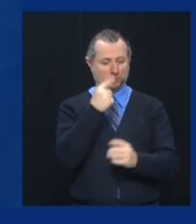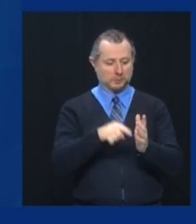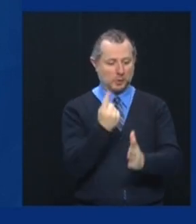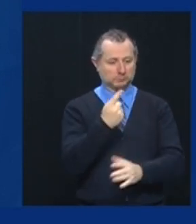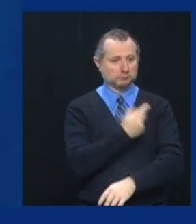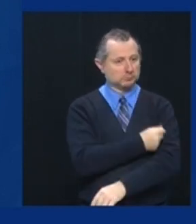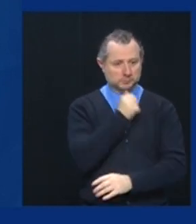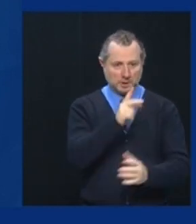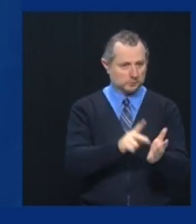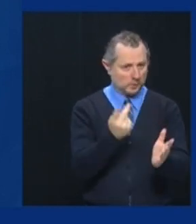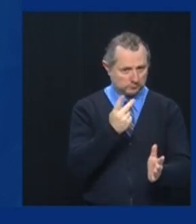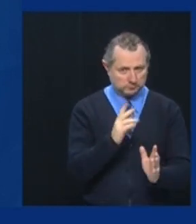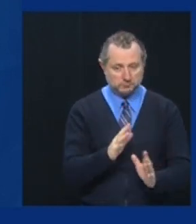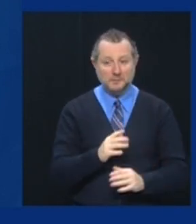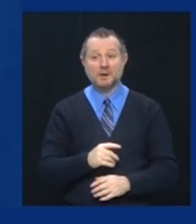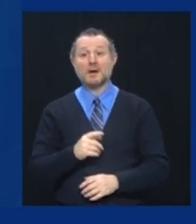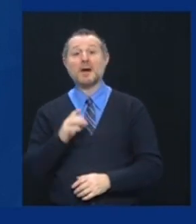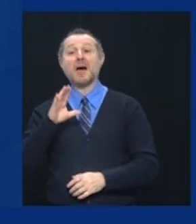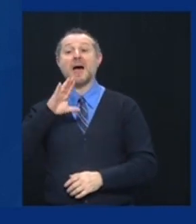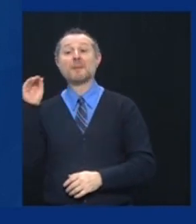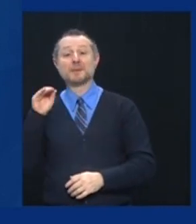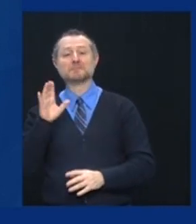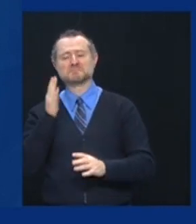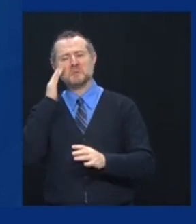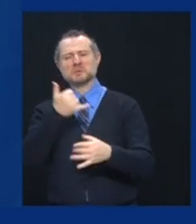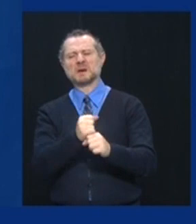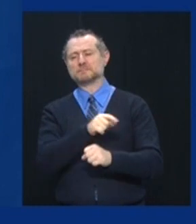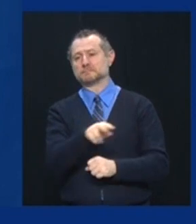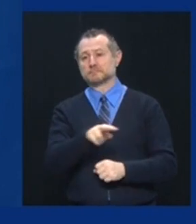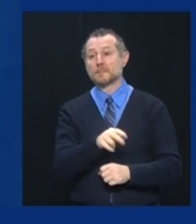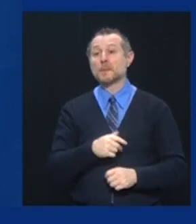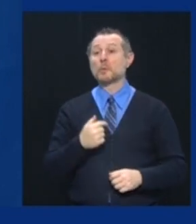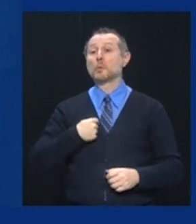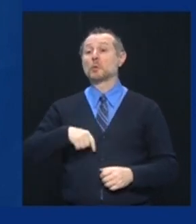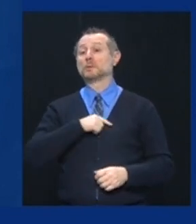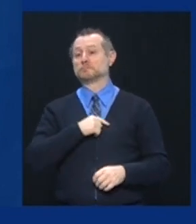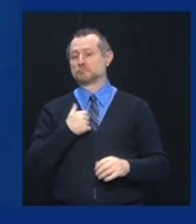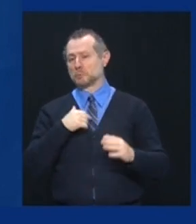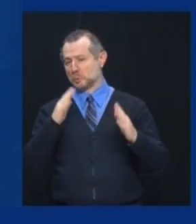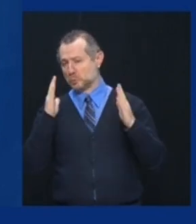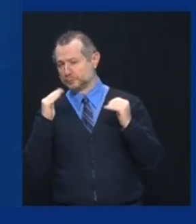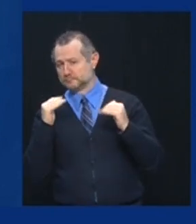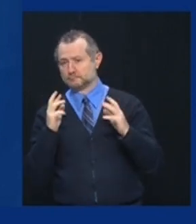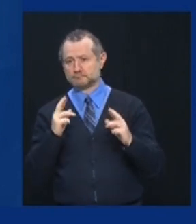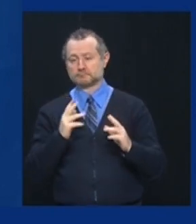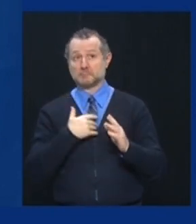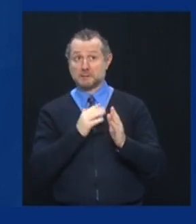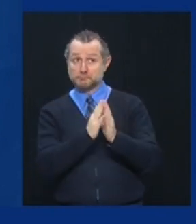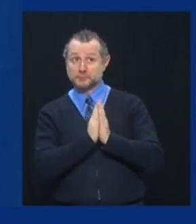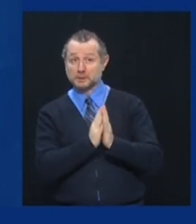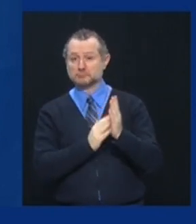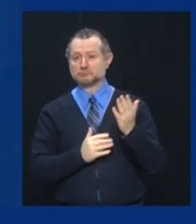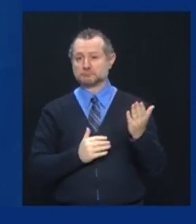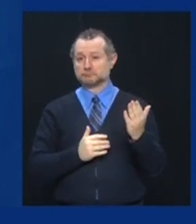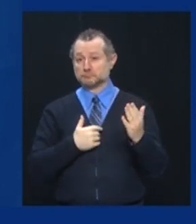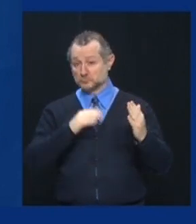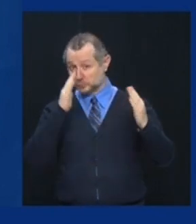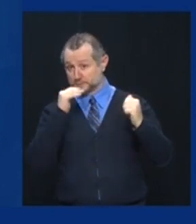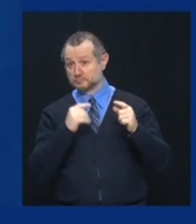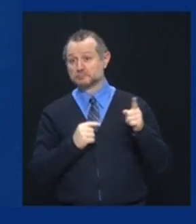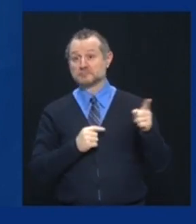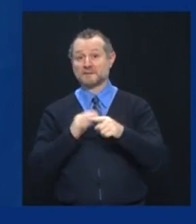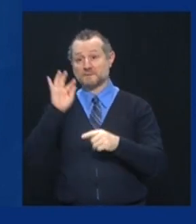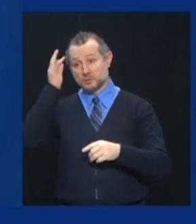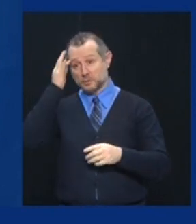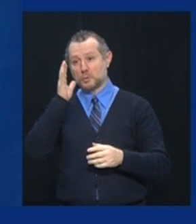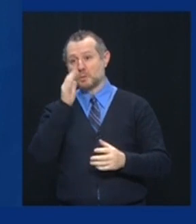hope, pray, and expect the supply from the federal government will be increasing. But we need